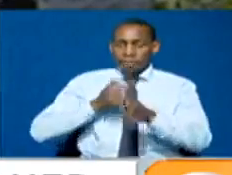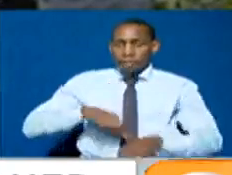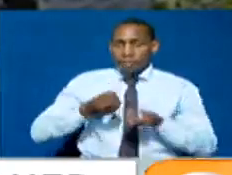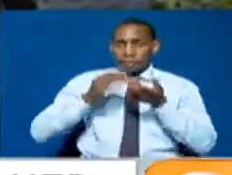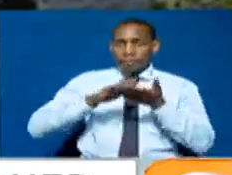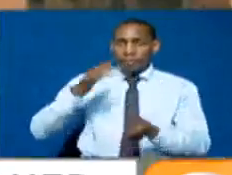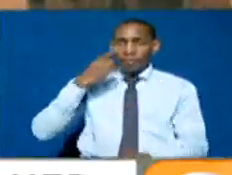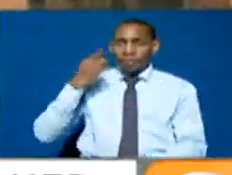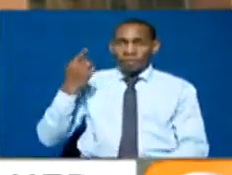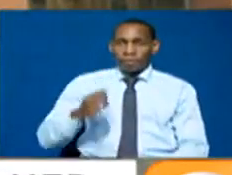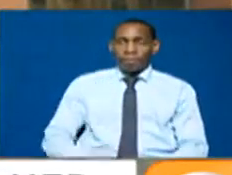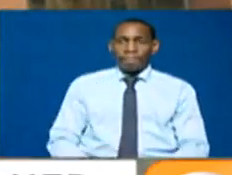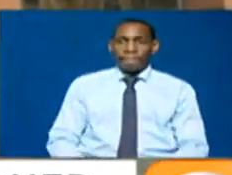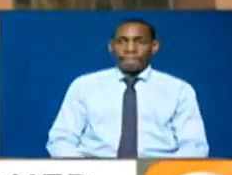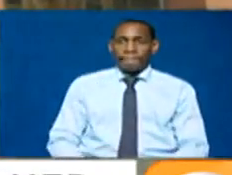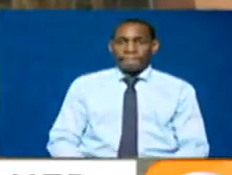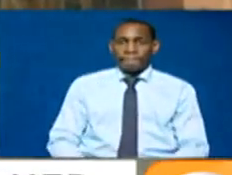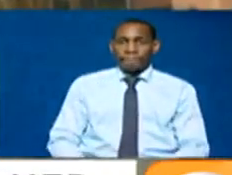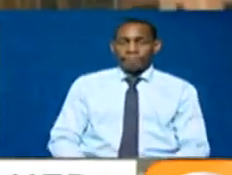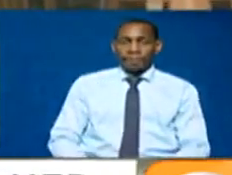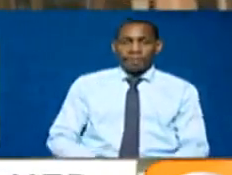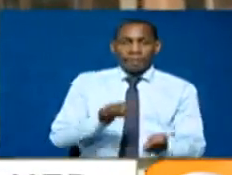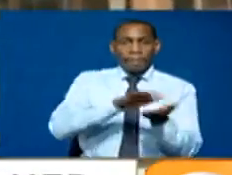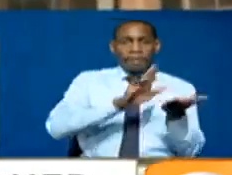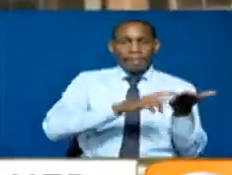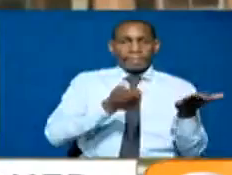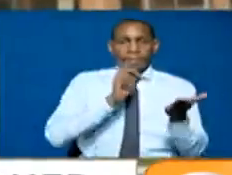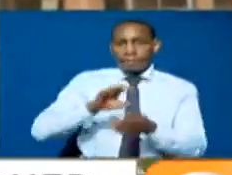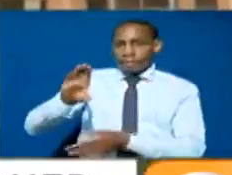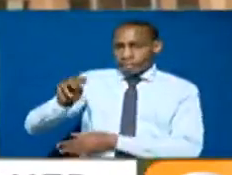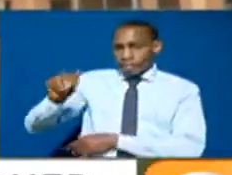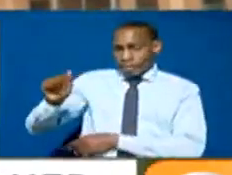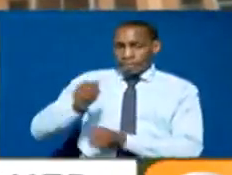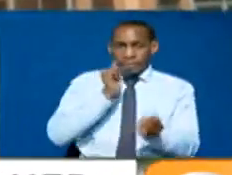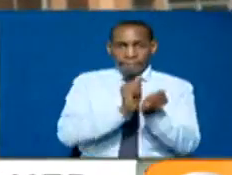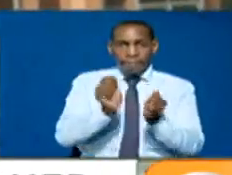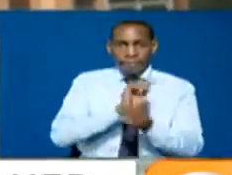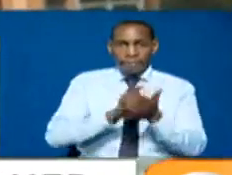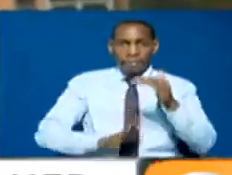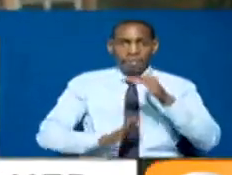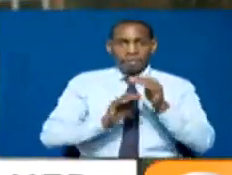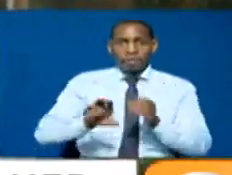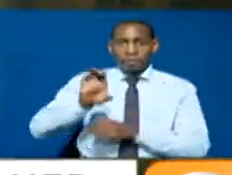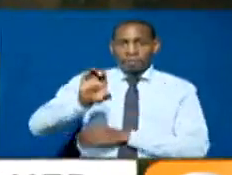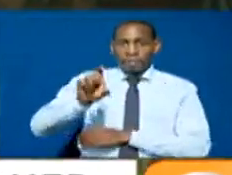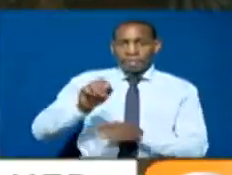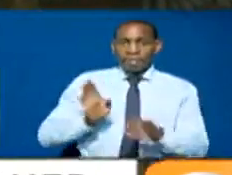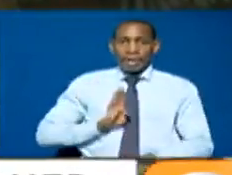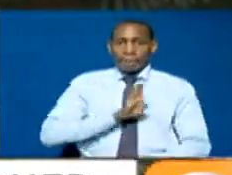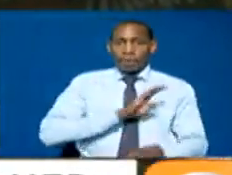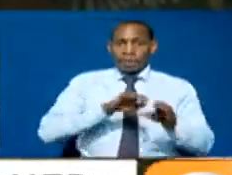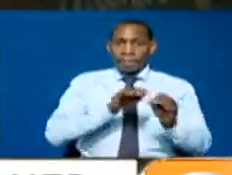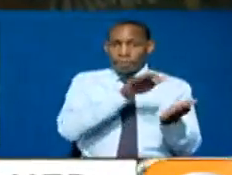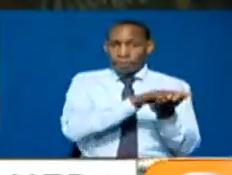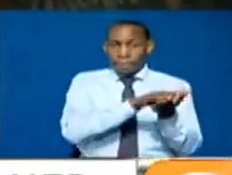more. The collapse of Chase Bank, the Capital Markets Authority has penalized top executives and board members of the